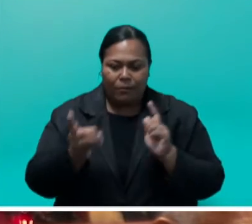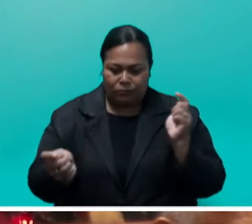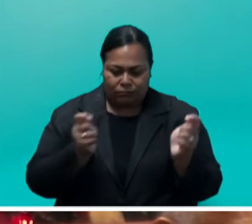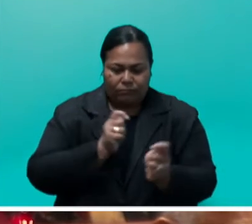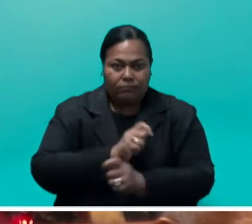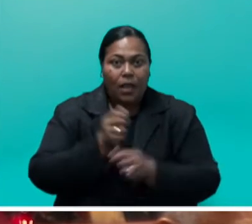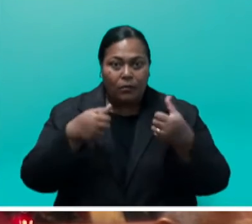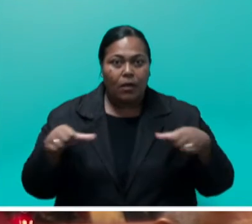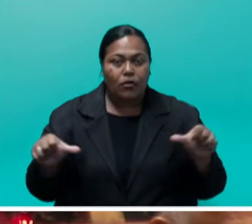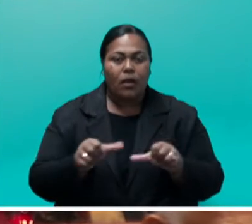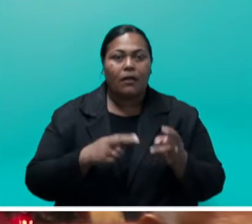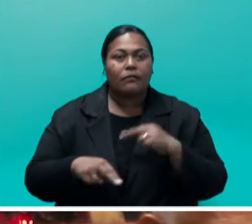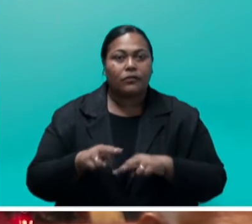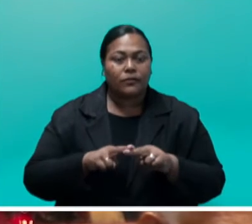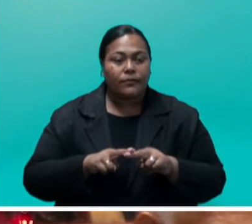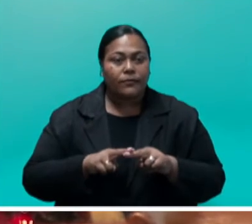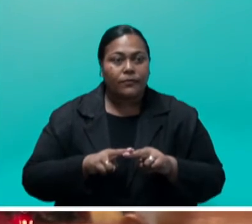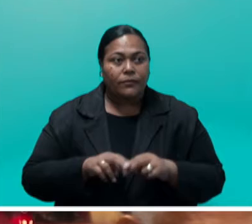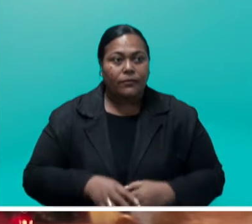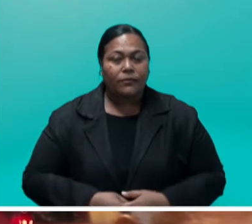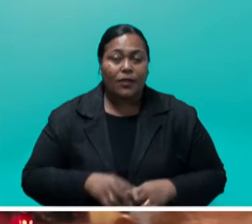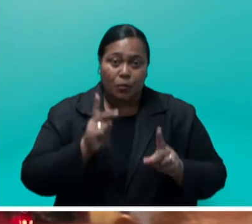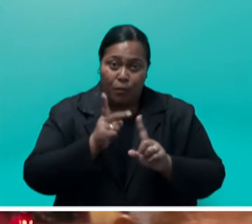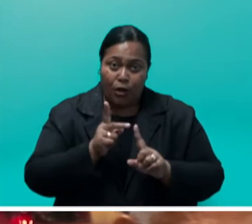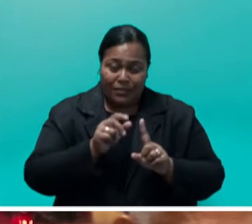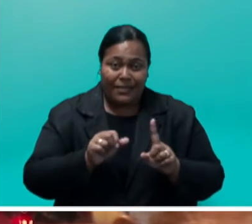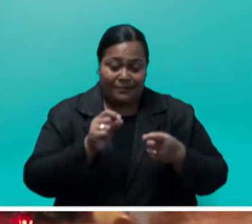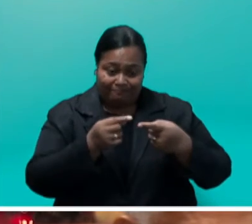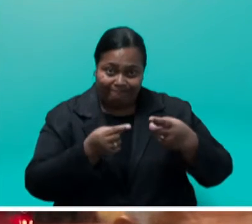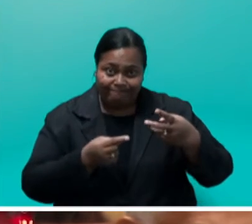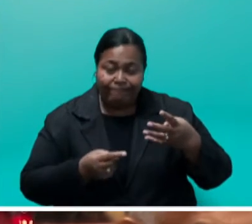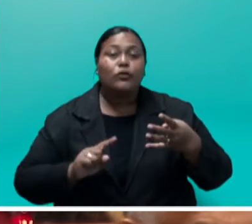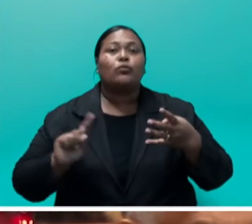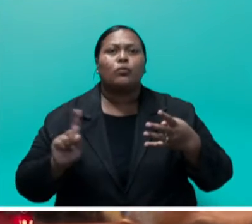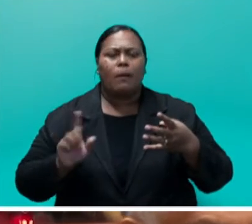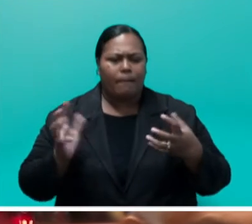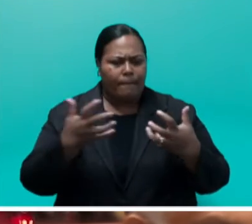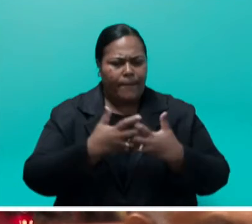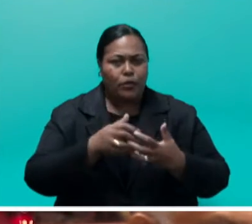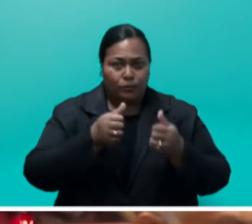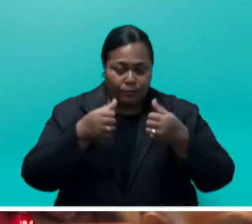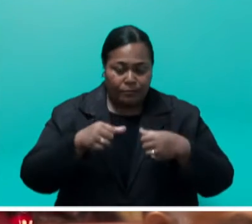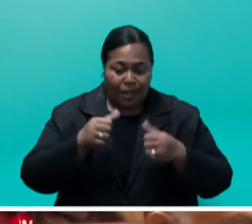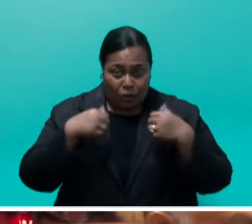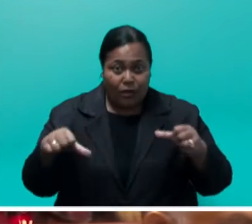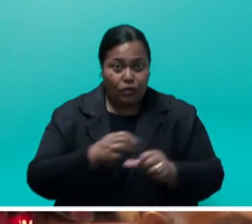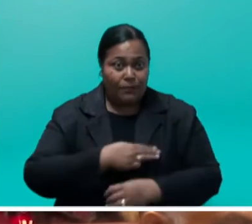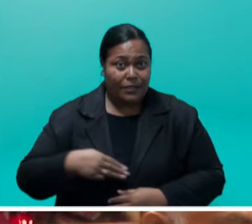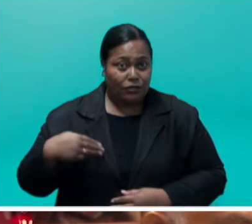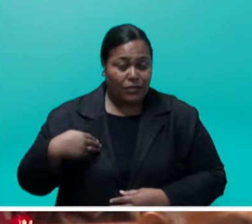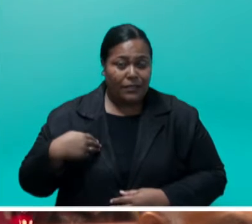in Fiji. Priority areas in the National Development Plan that align with the Ministry of Agriculture and Waterways